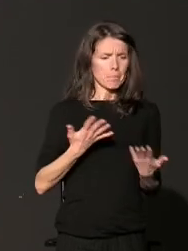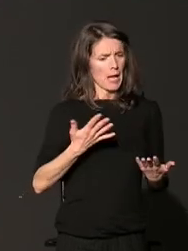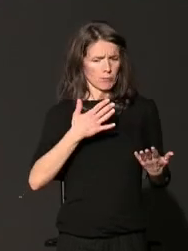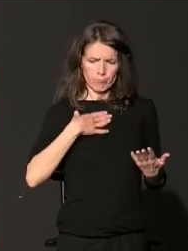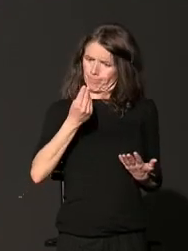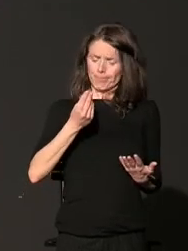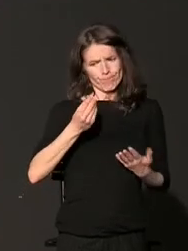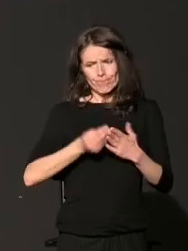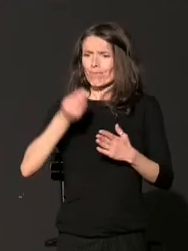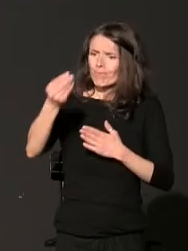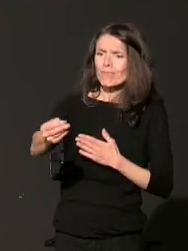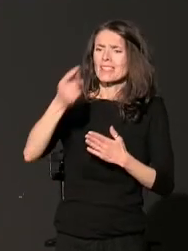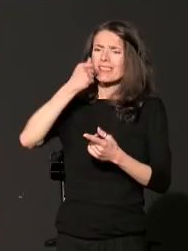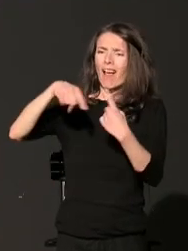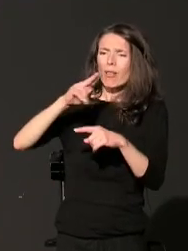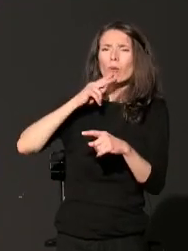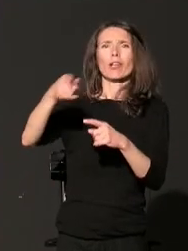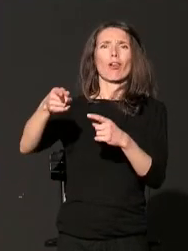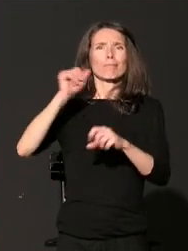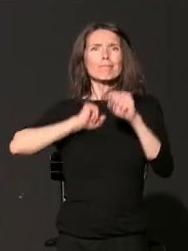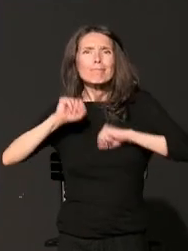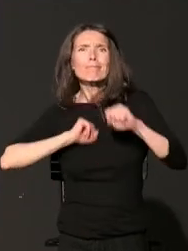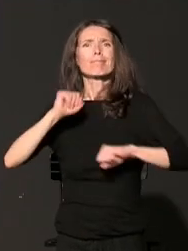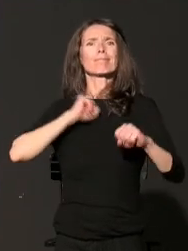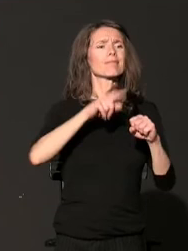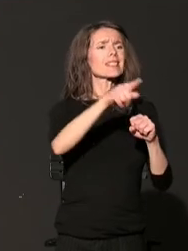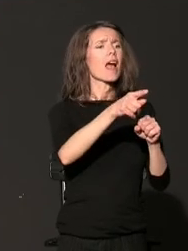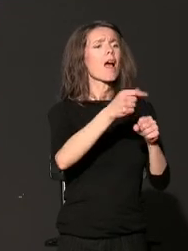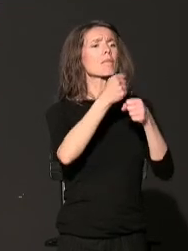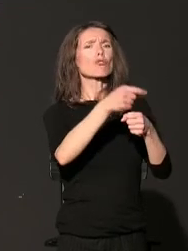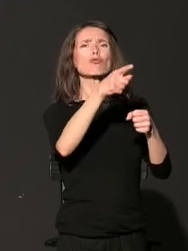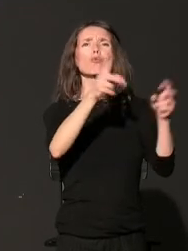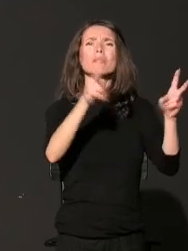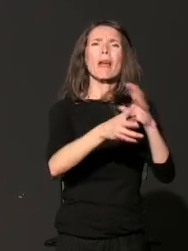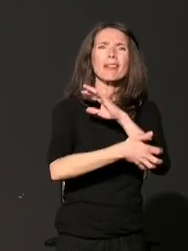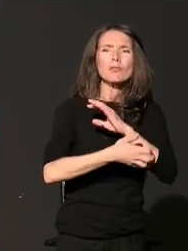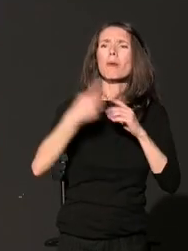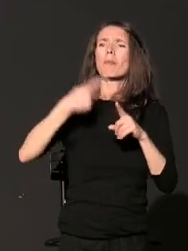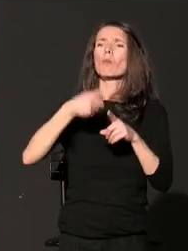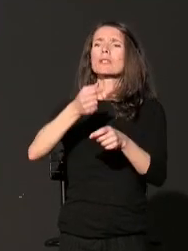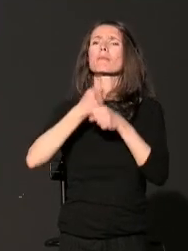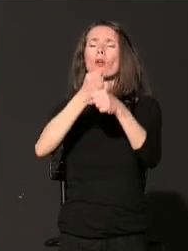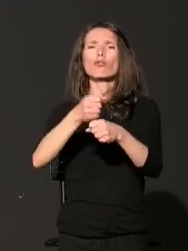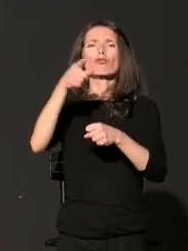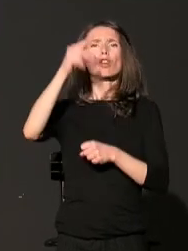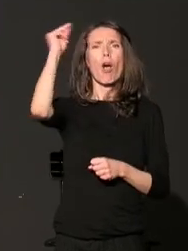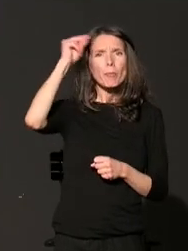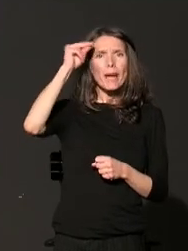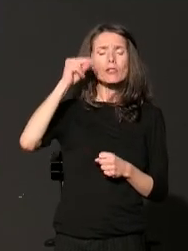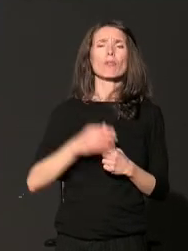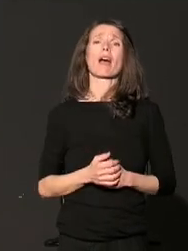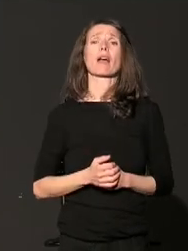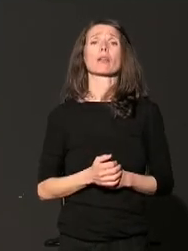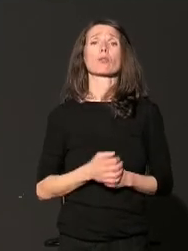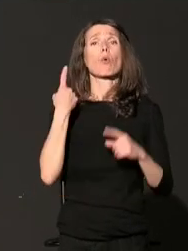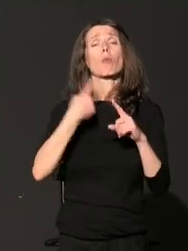programs and even education support. And then we looked again at the Charitable Aid Foundation. They do a ranking